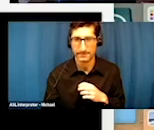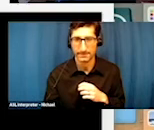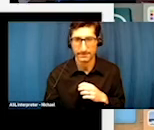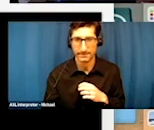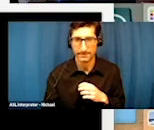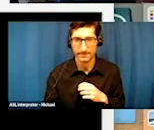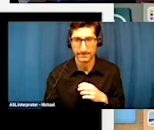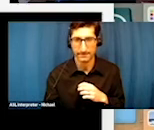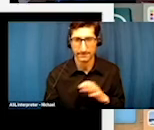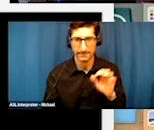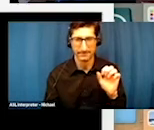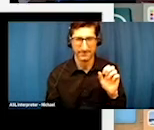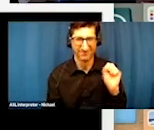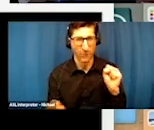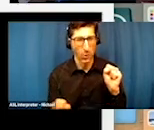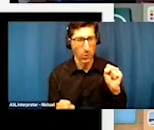Oh, come now.